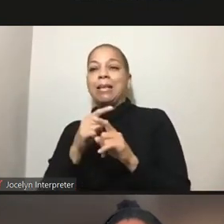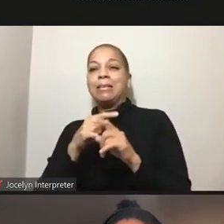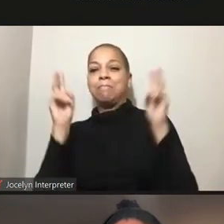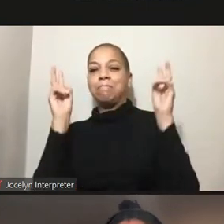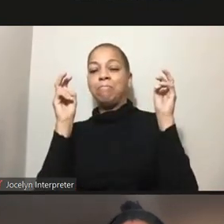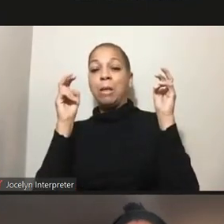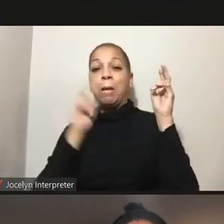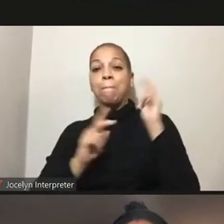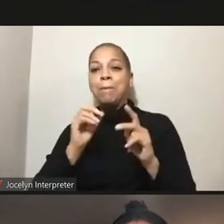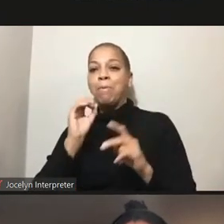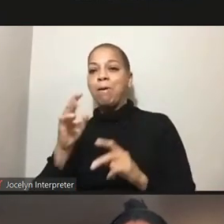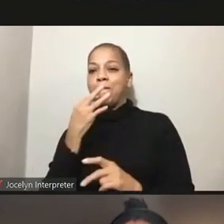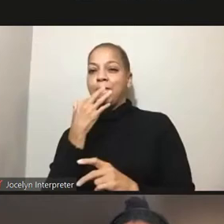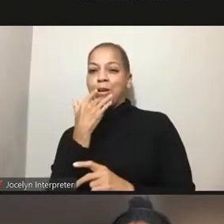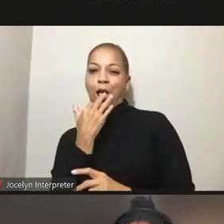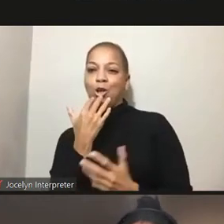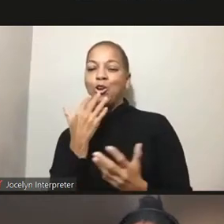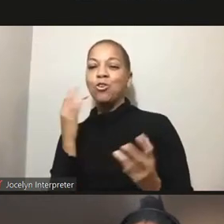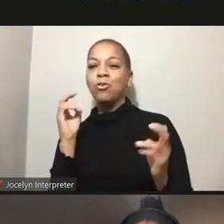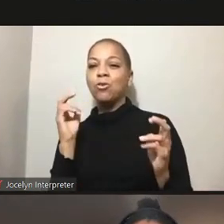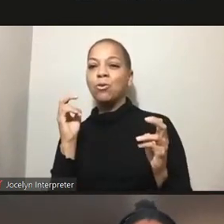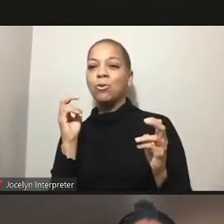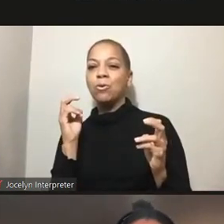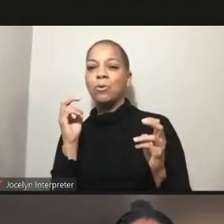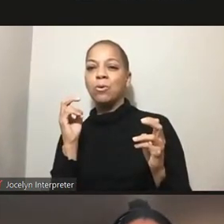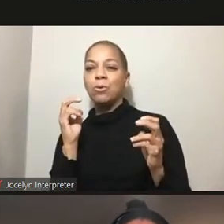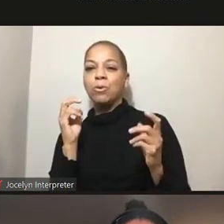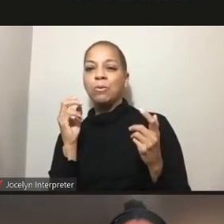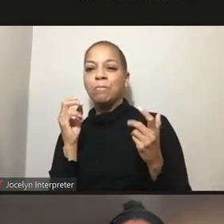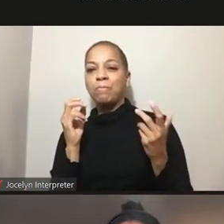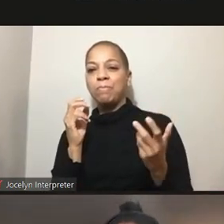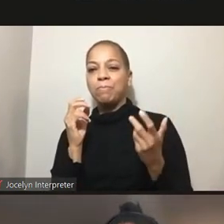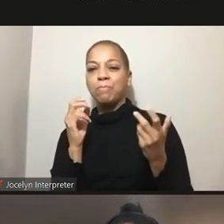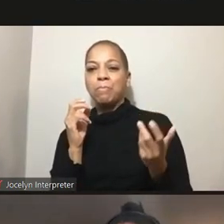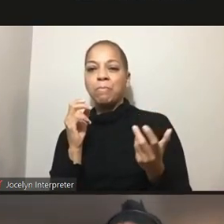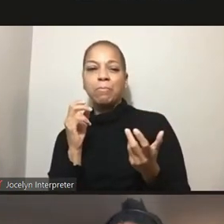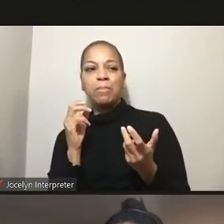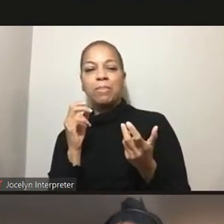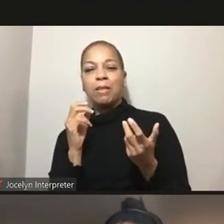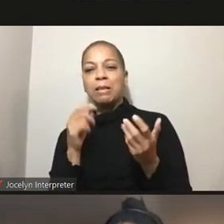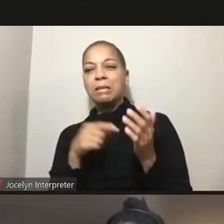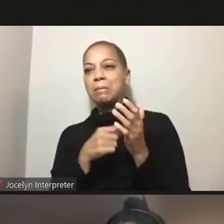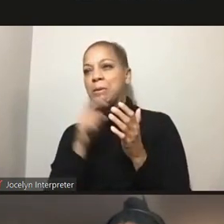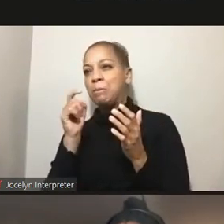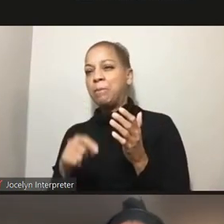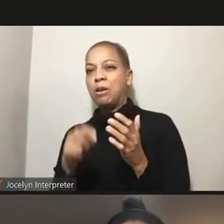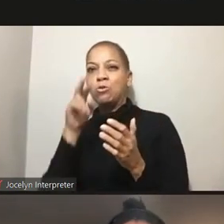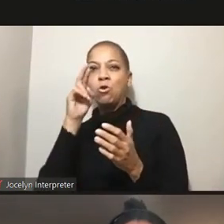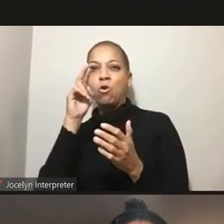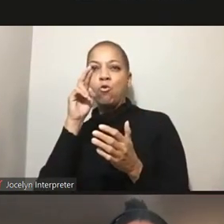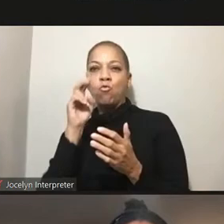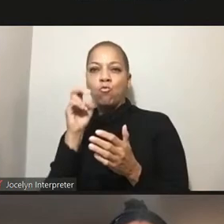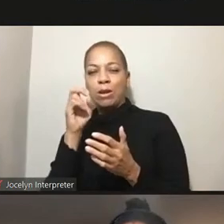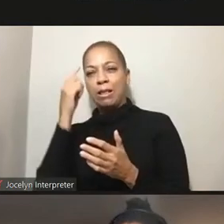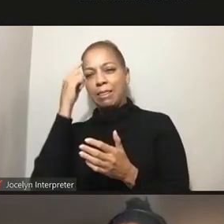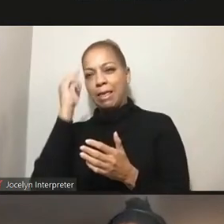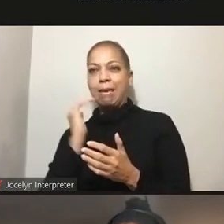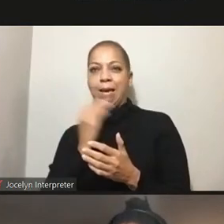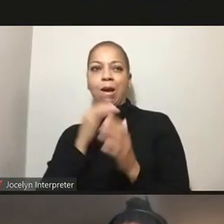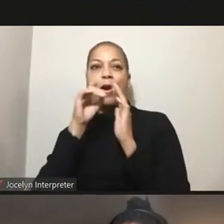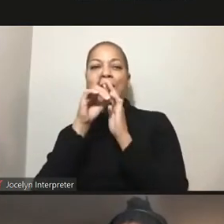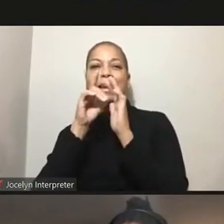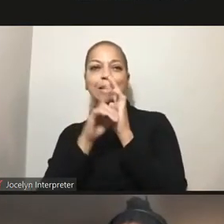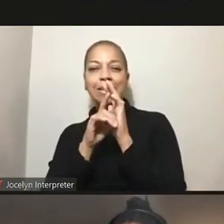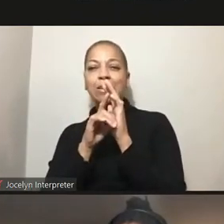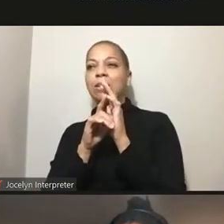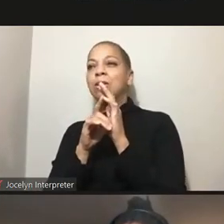in these sort of moments where we have to sort of rethink about who we are, our identity, where we